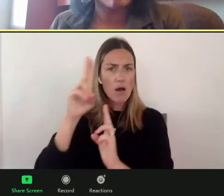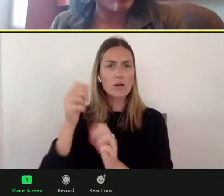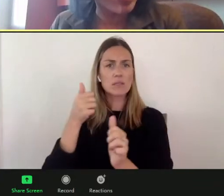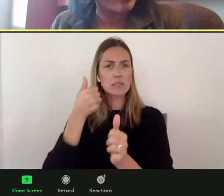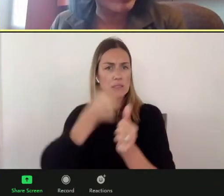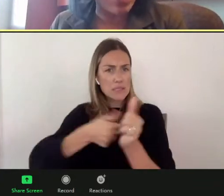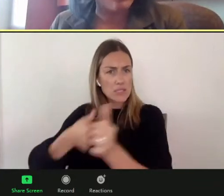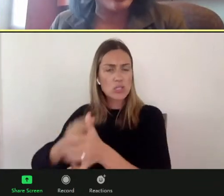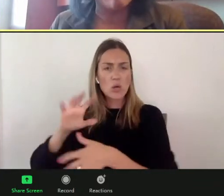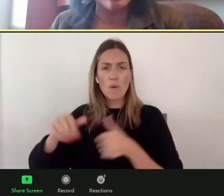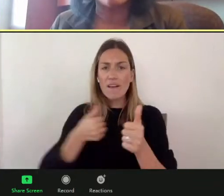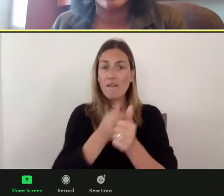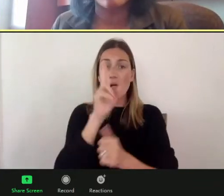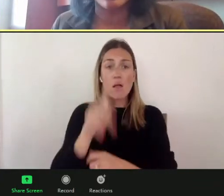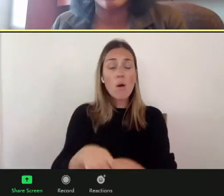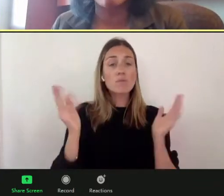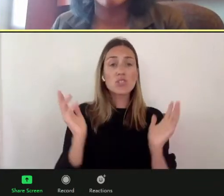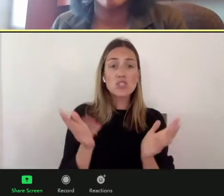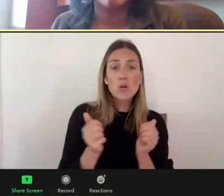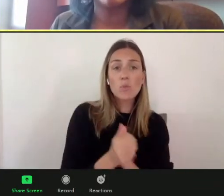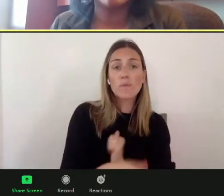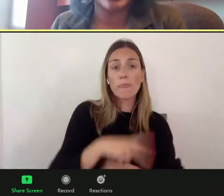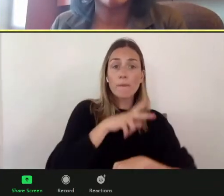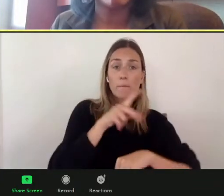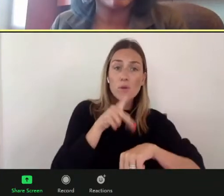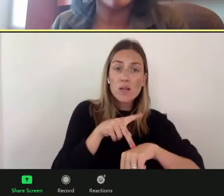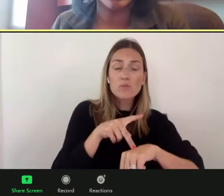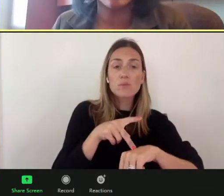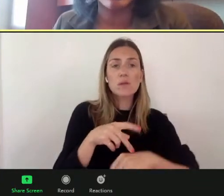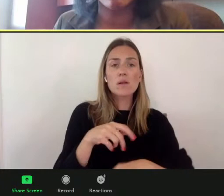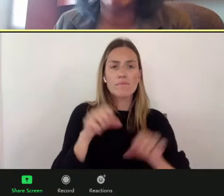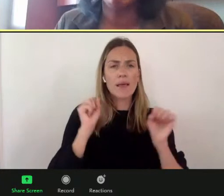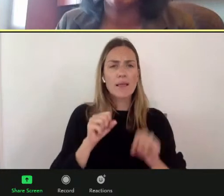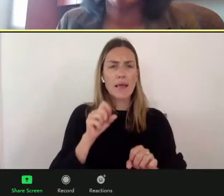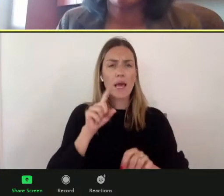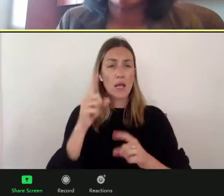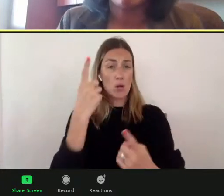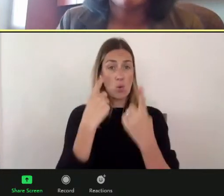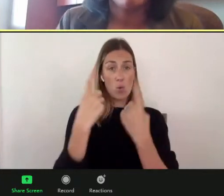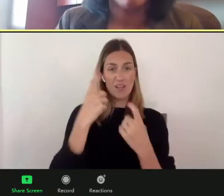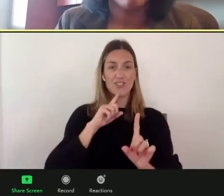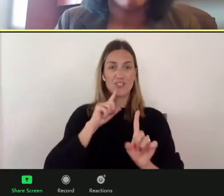up. We talk to our principals often about it and have availability to answer their questions also.